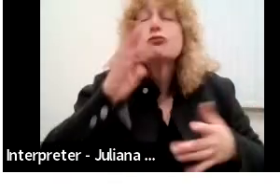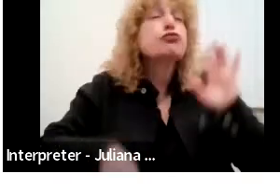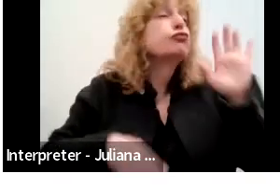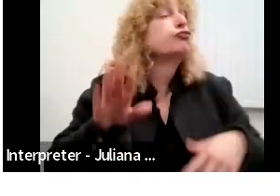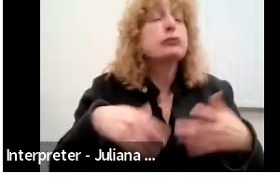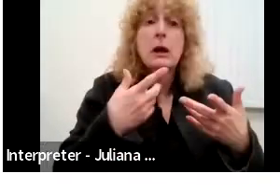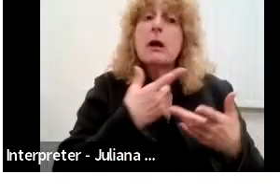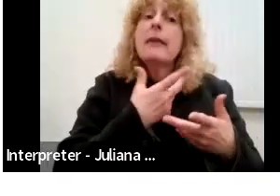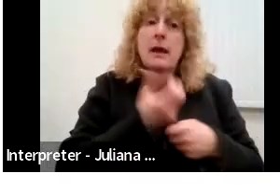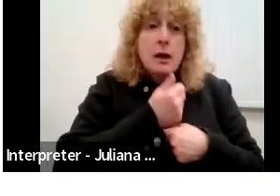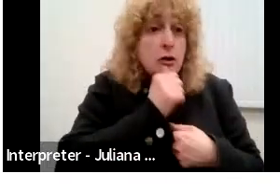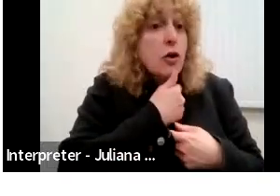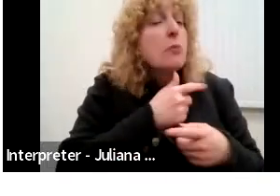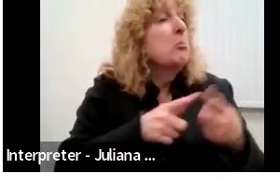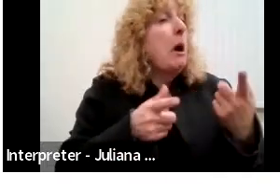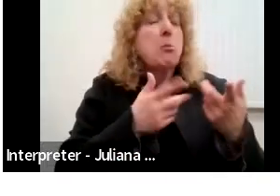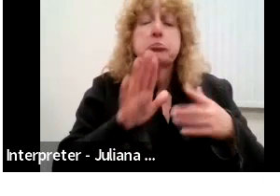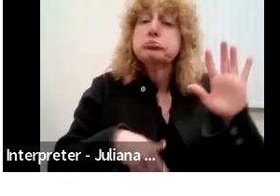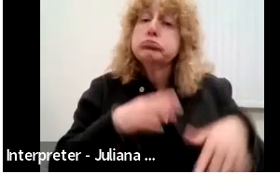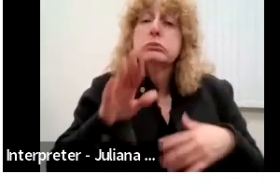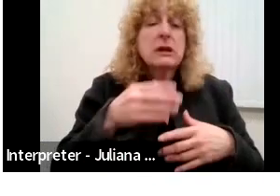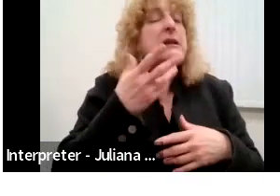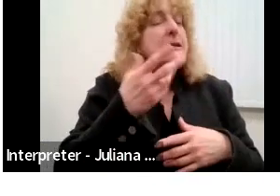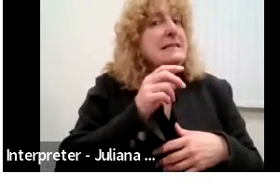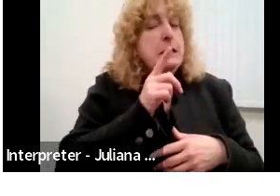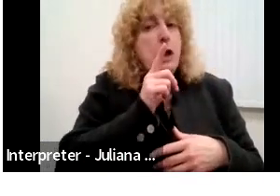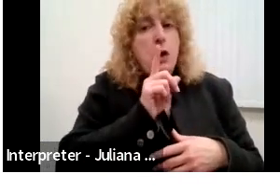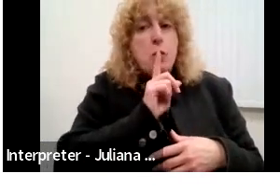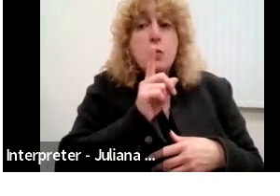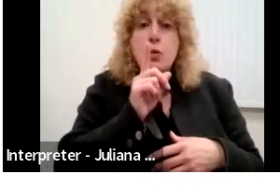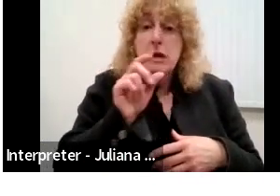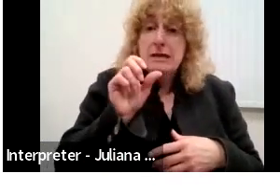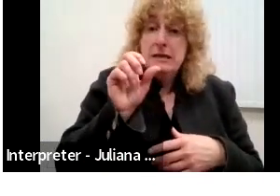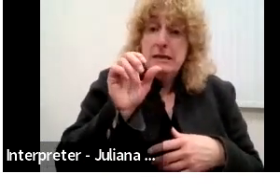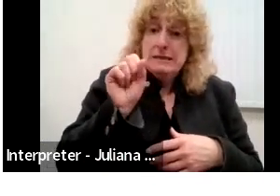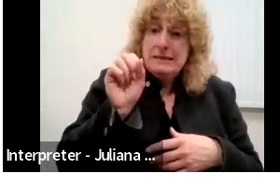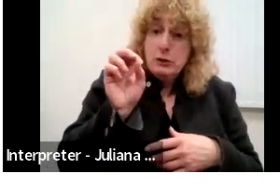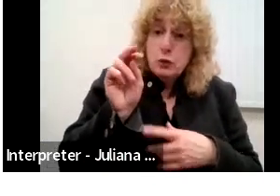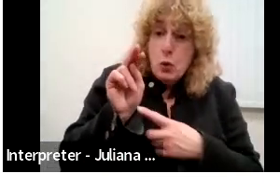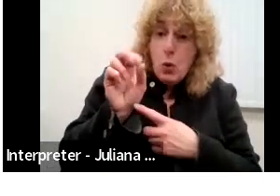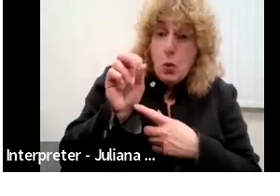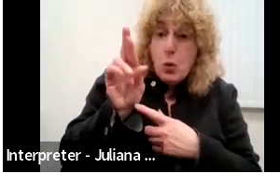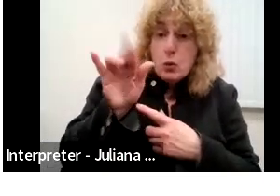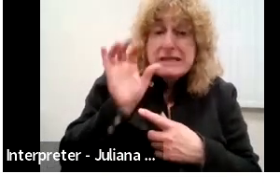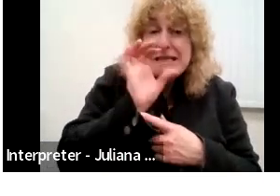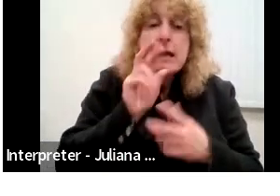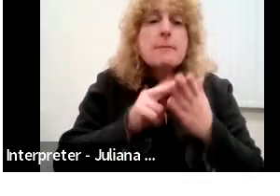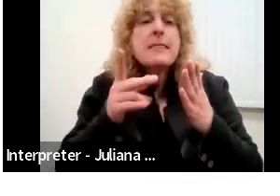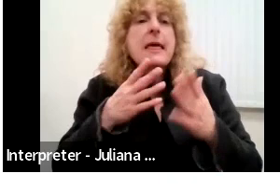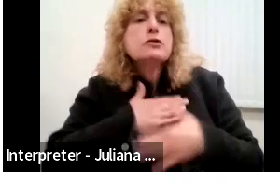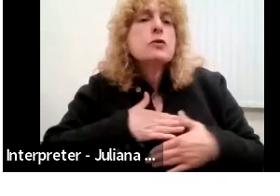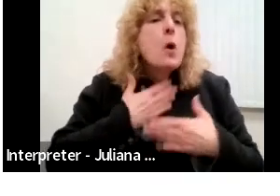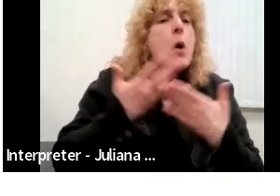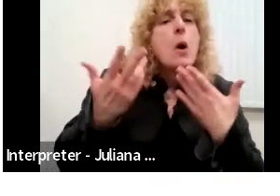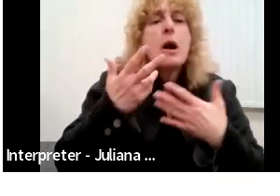have been injured. And then also sensory seekers enjoy jumping, hopping, bumping into things, crashing into things,